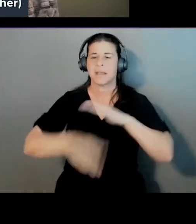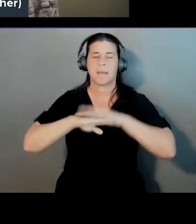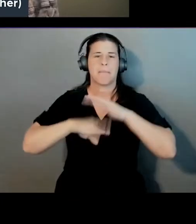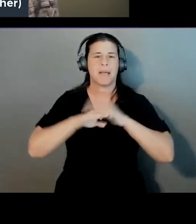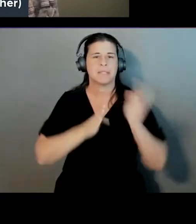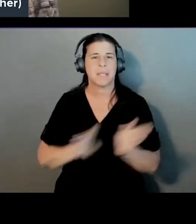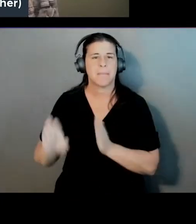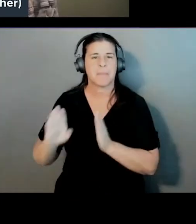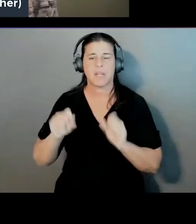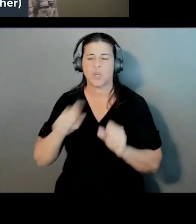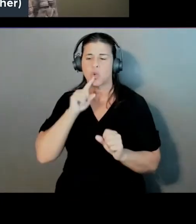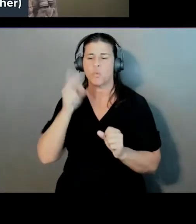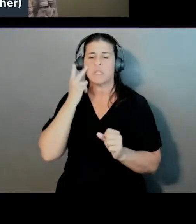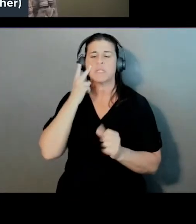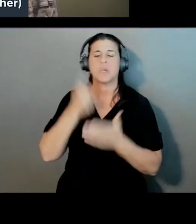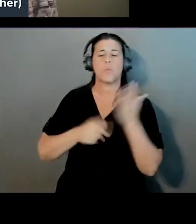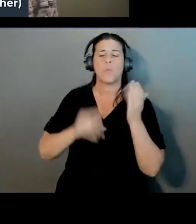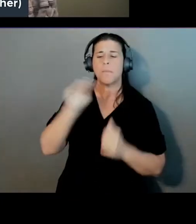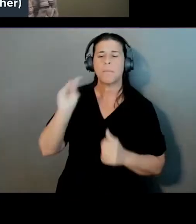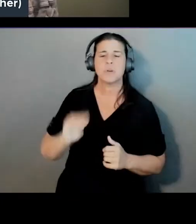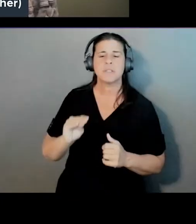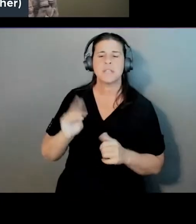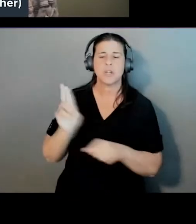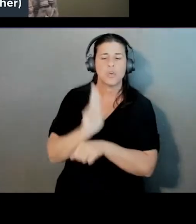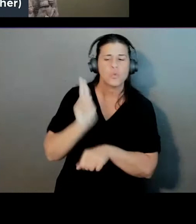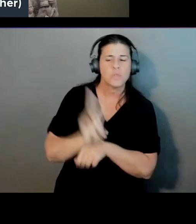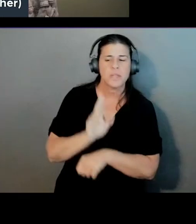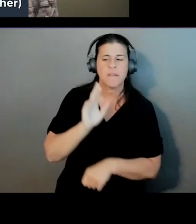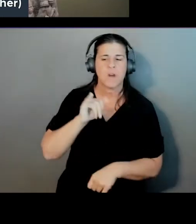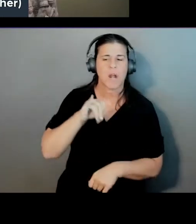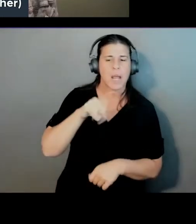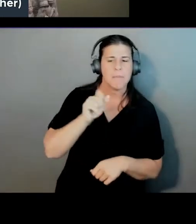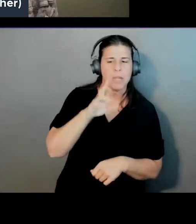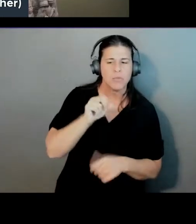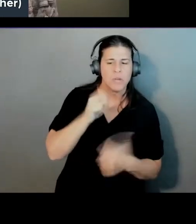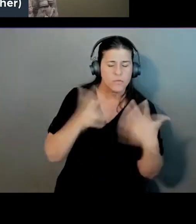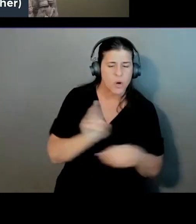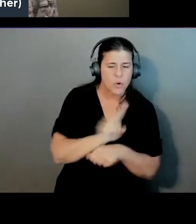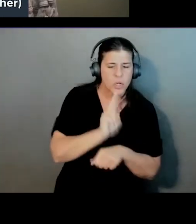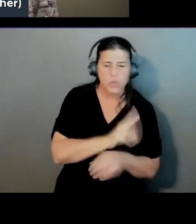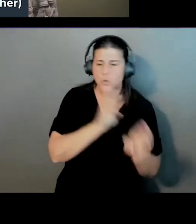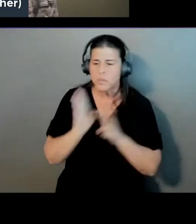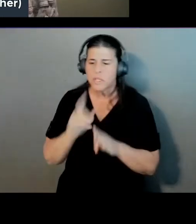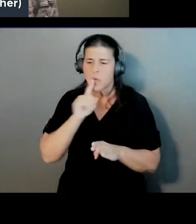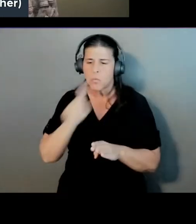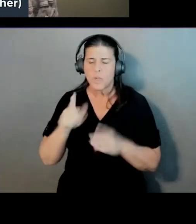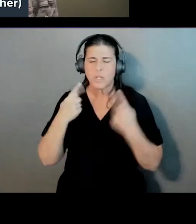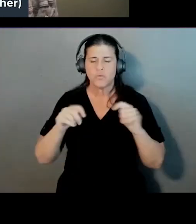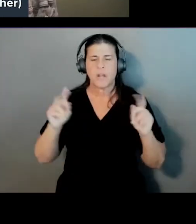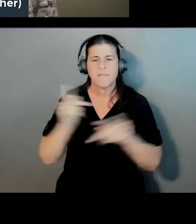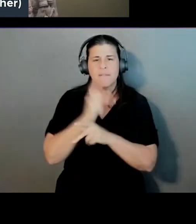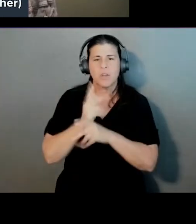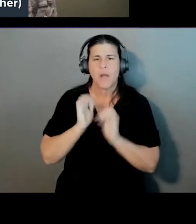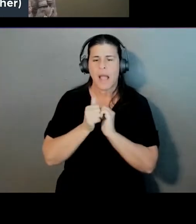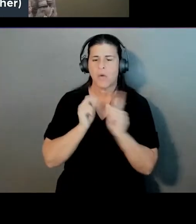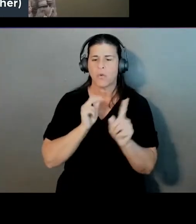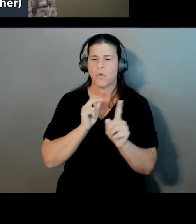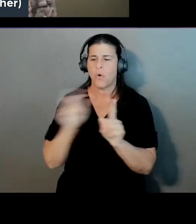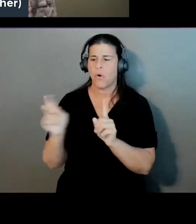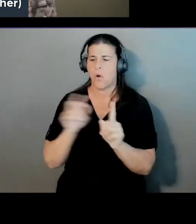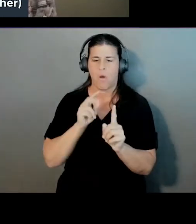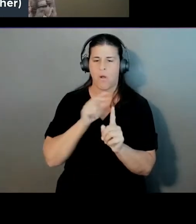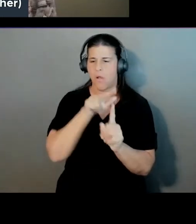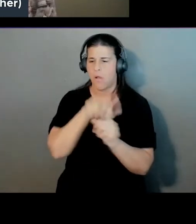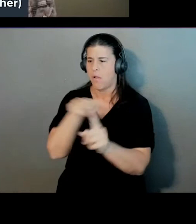at what percentage utilization of IP addresses you've used and start to proactively allocate more IP addresses